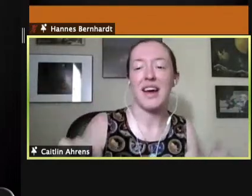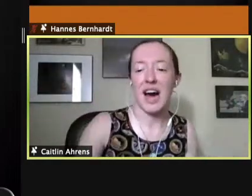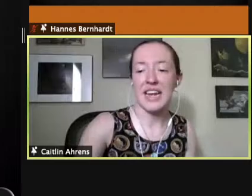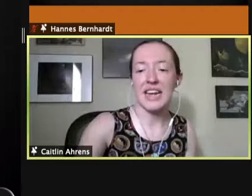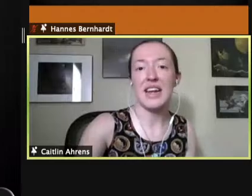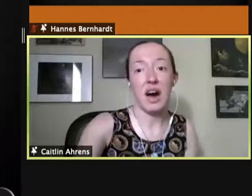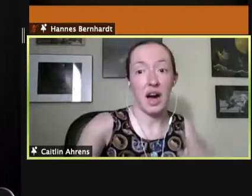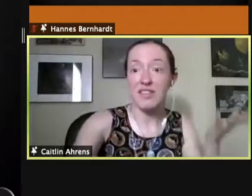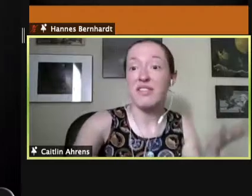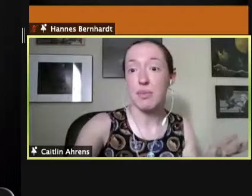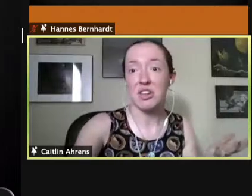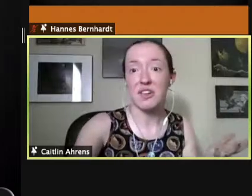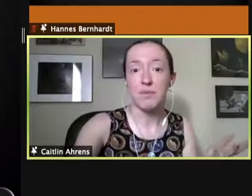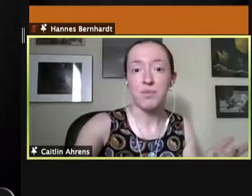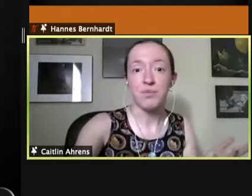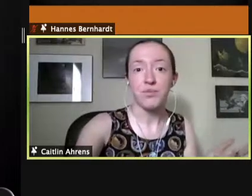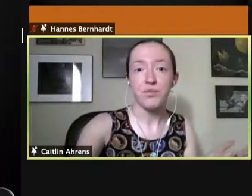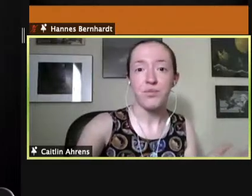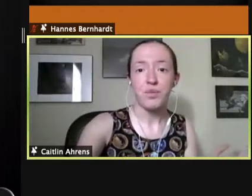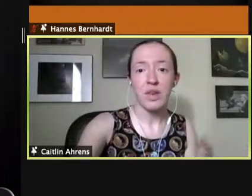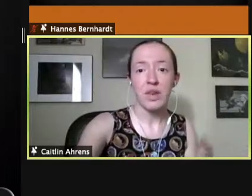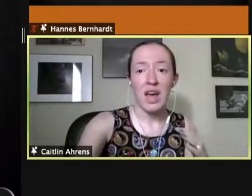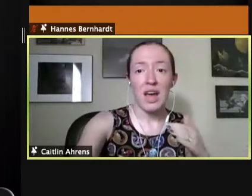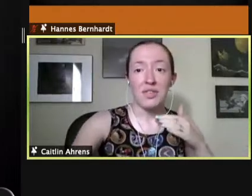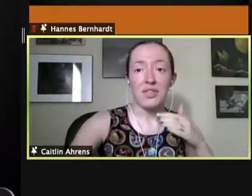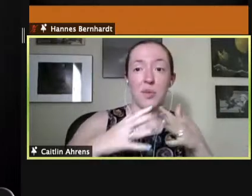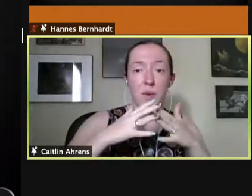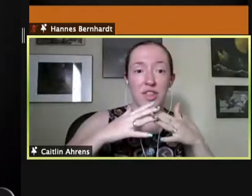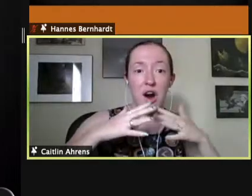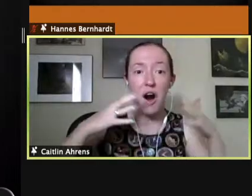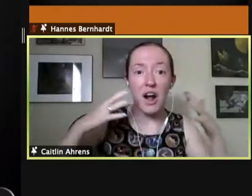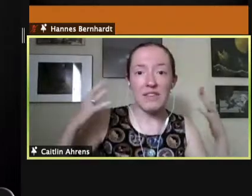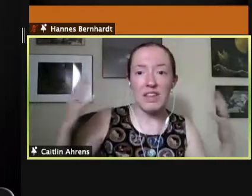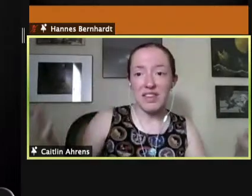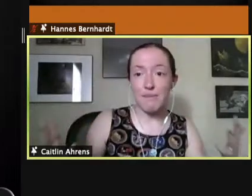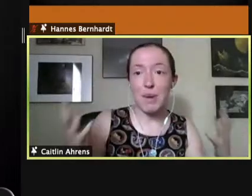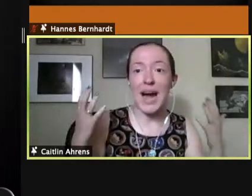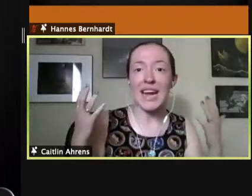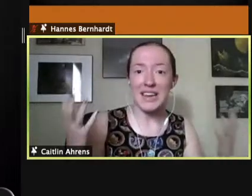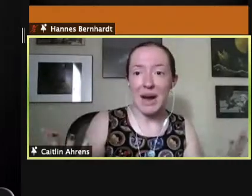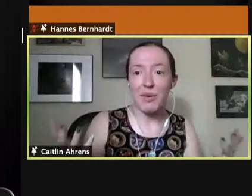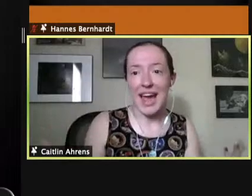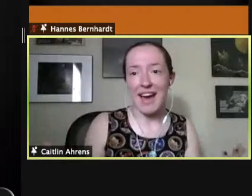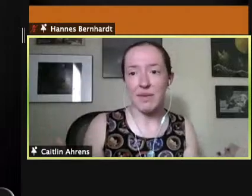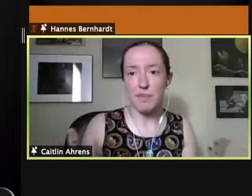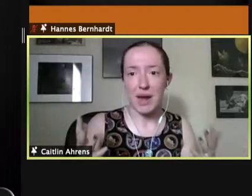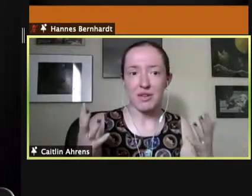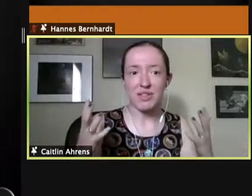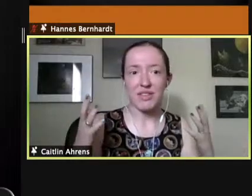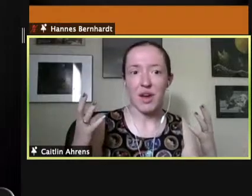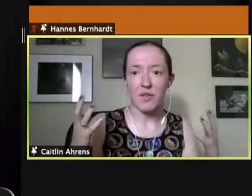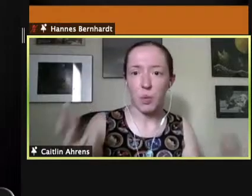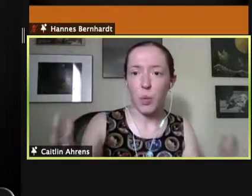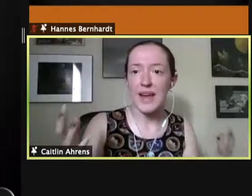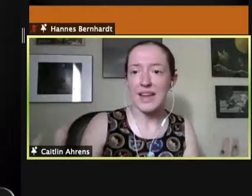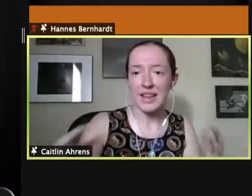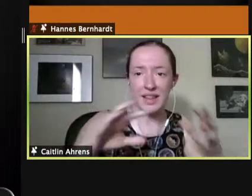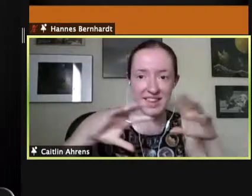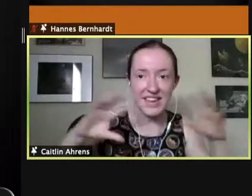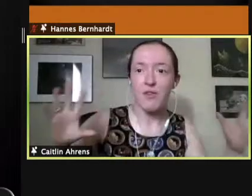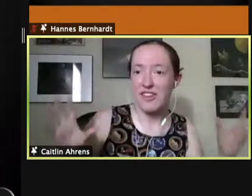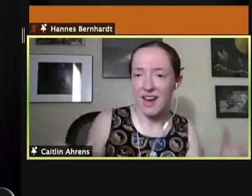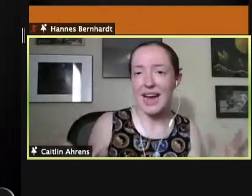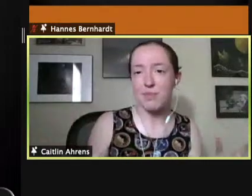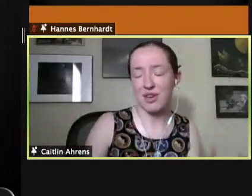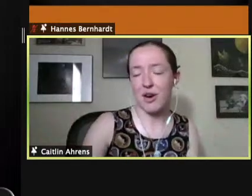very unstable. So with all of these combined, now we can have a better sense of what